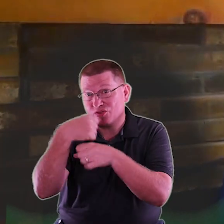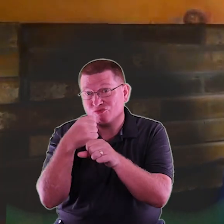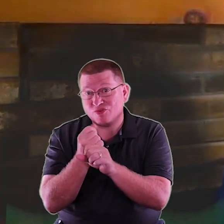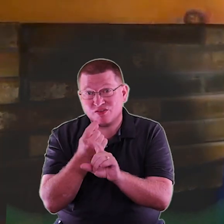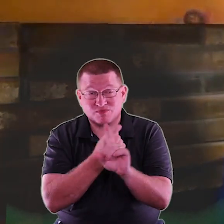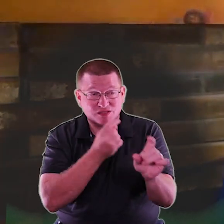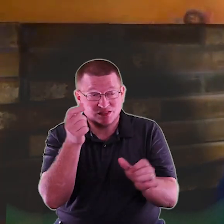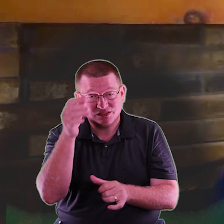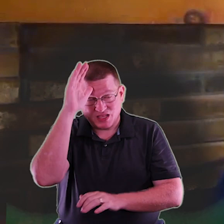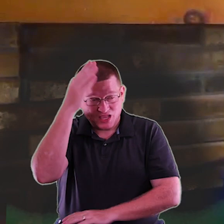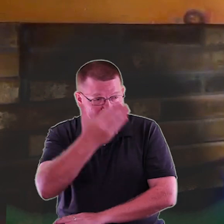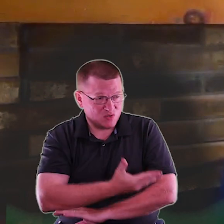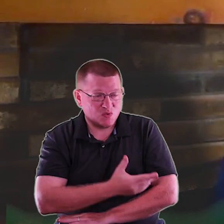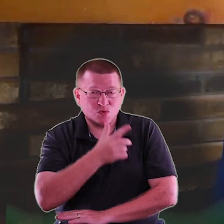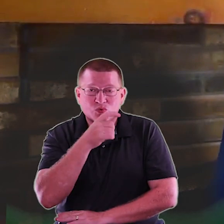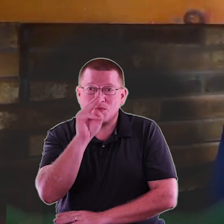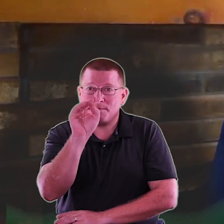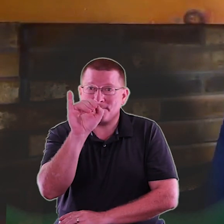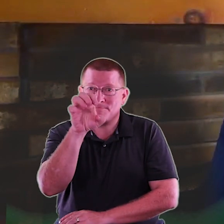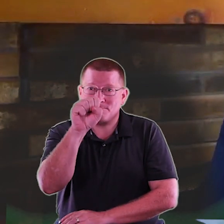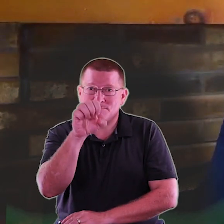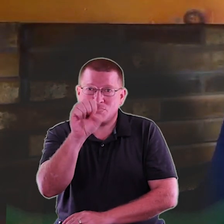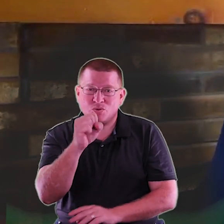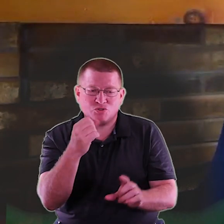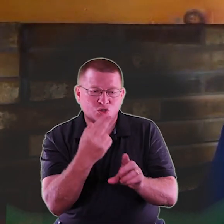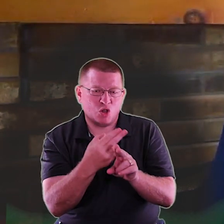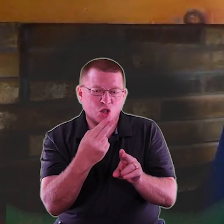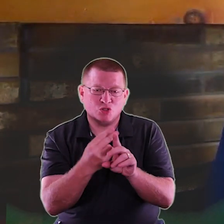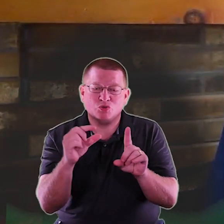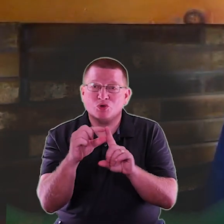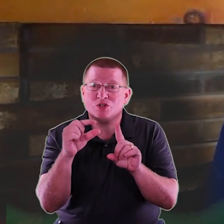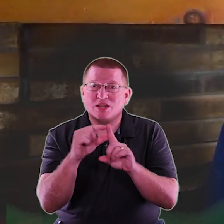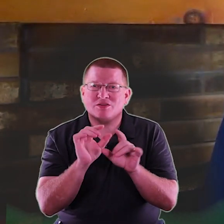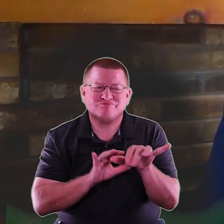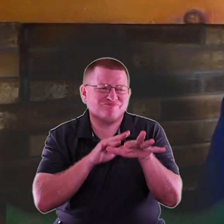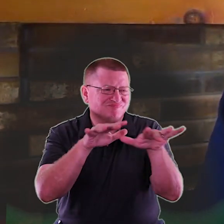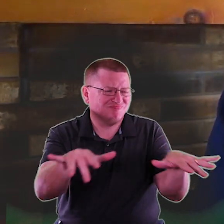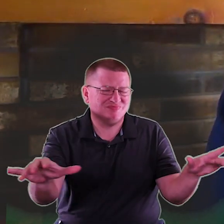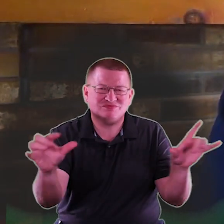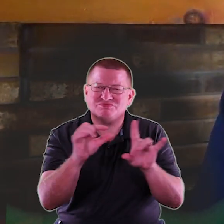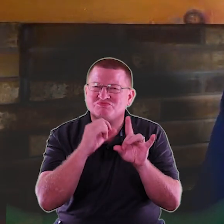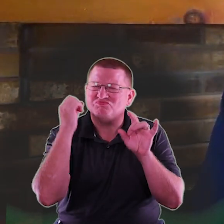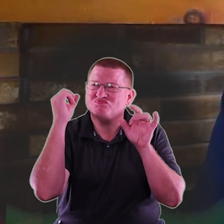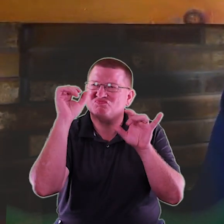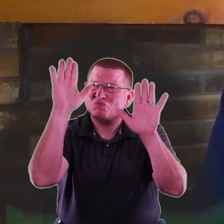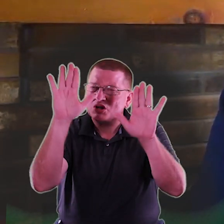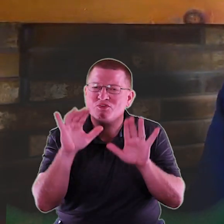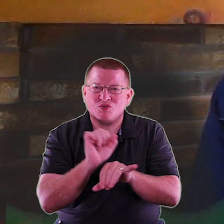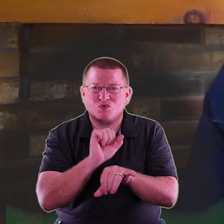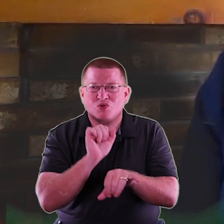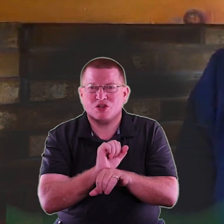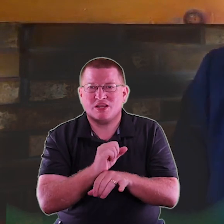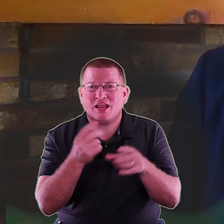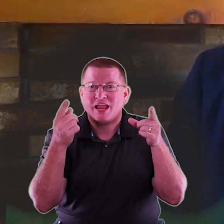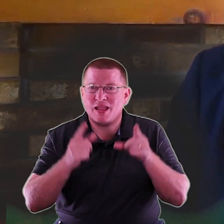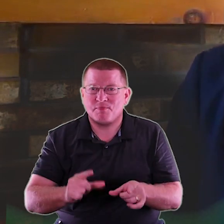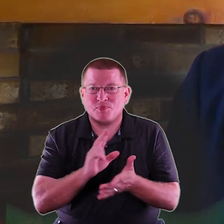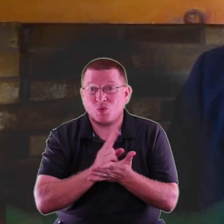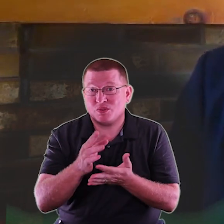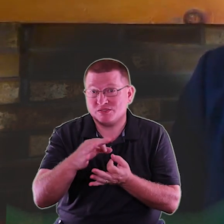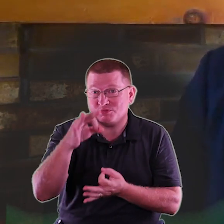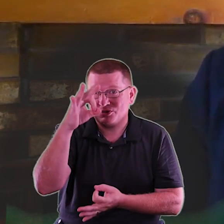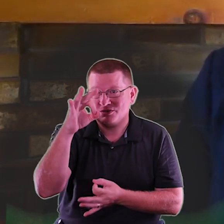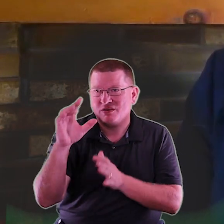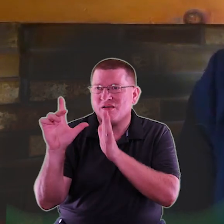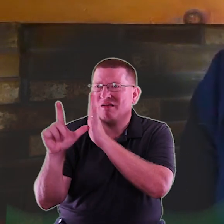Son, whom Moses called Word, and over this creative work brooded the Holy Spirit. Later, God says, let